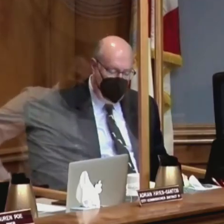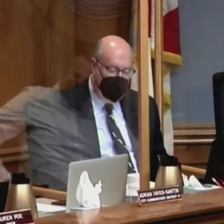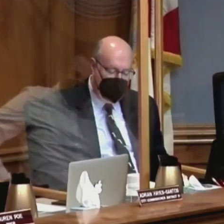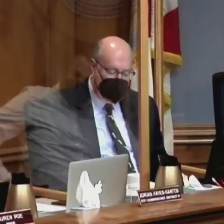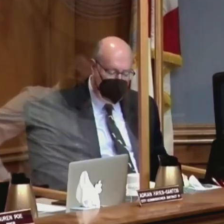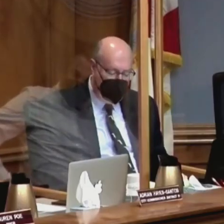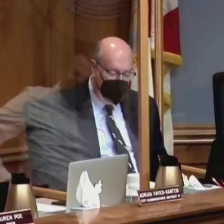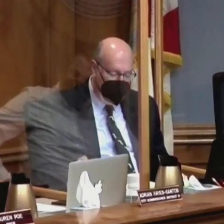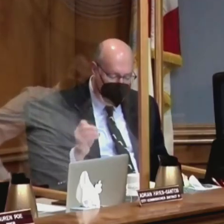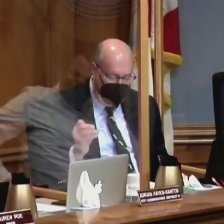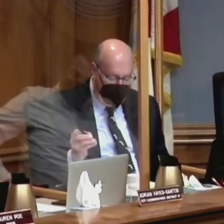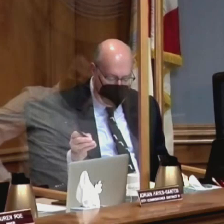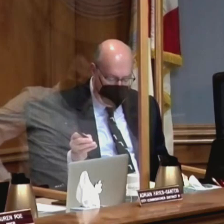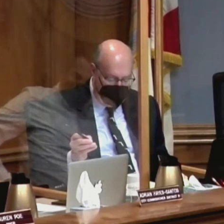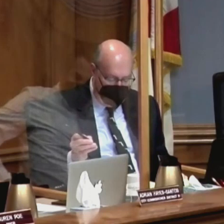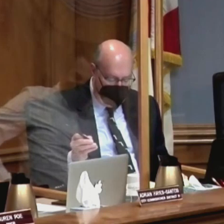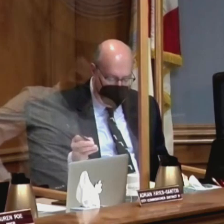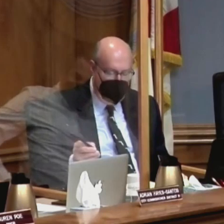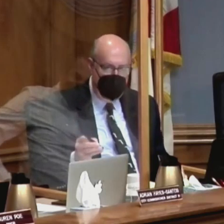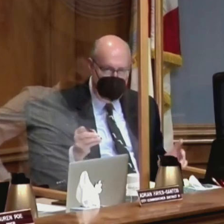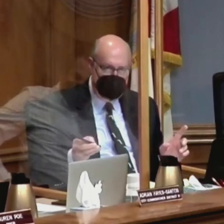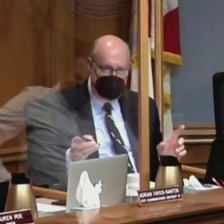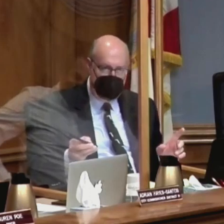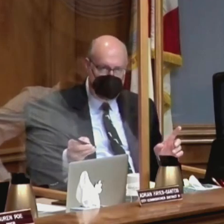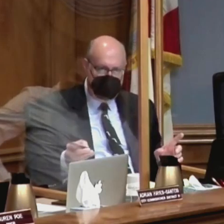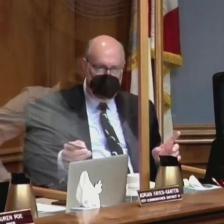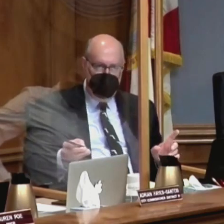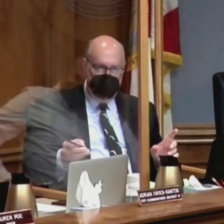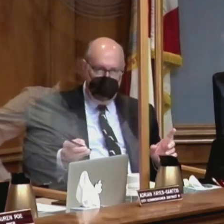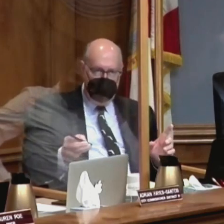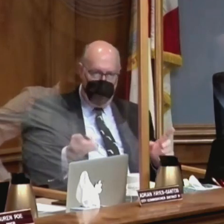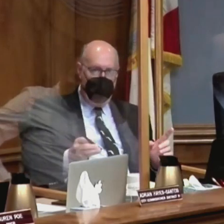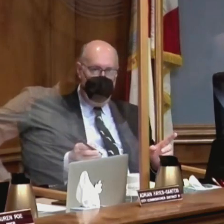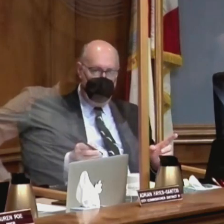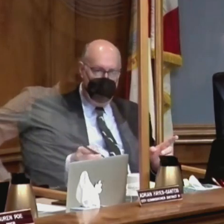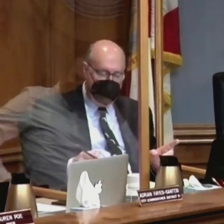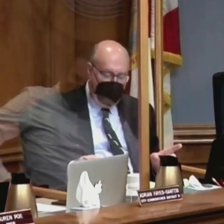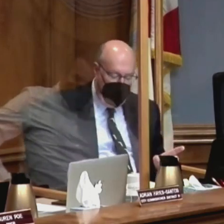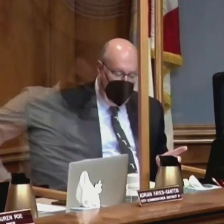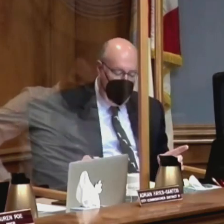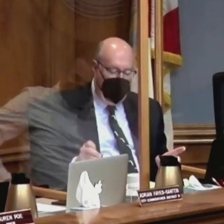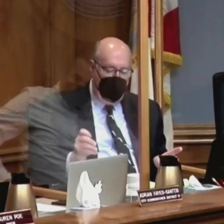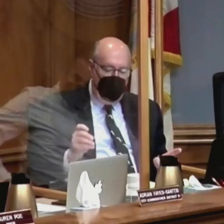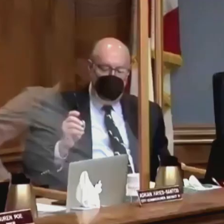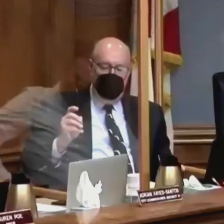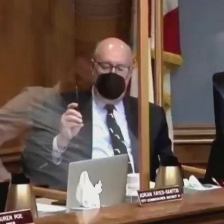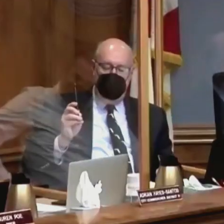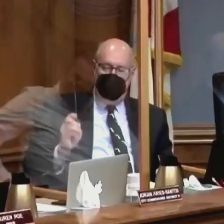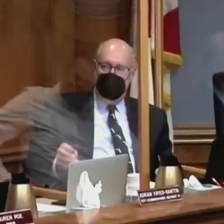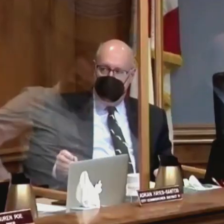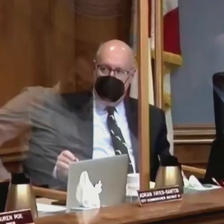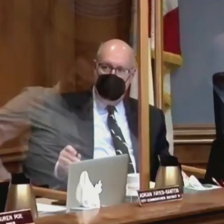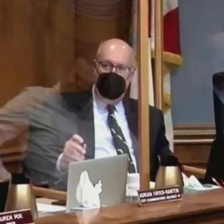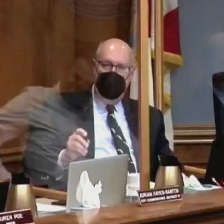But also, I would go farther, and I know this starts to stretch things, but it's important that we do this. On